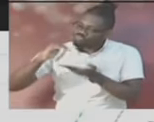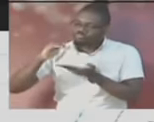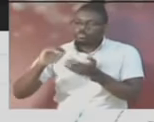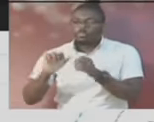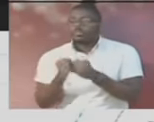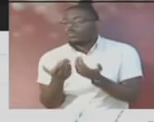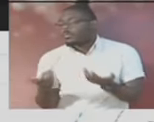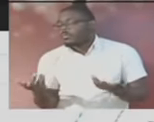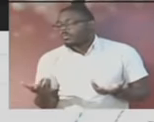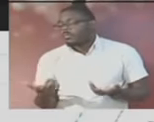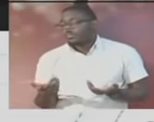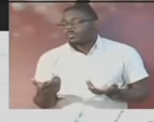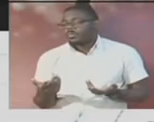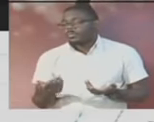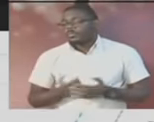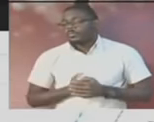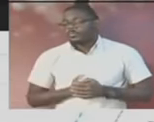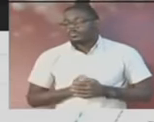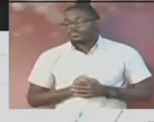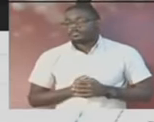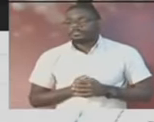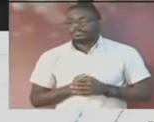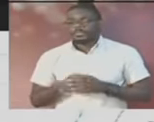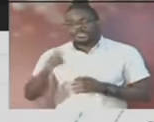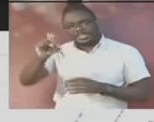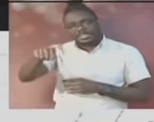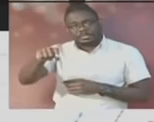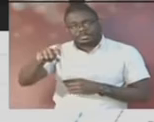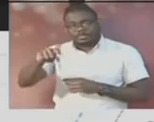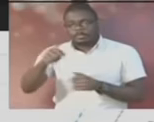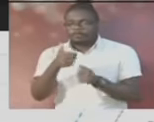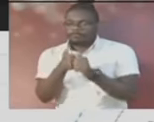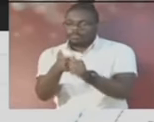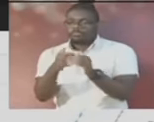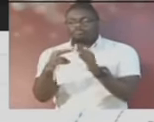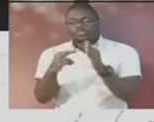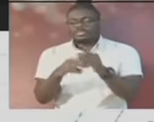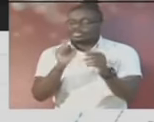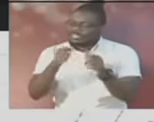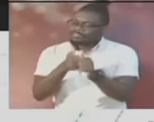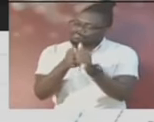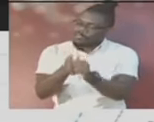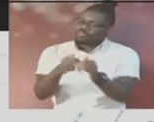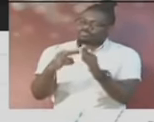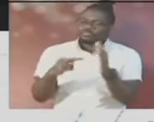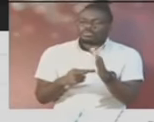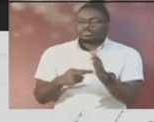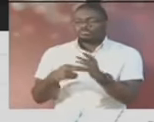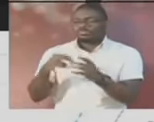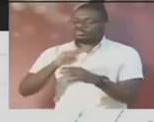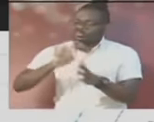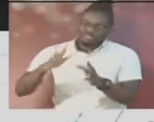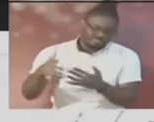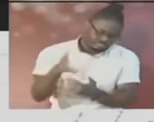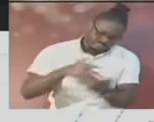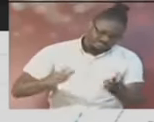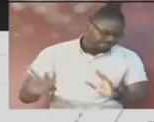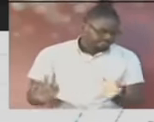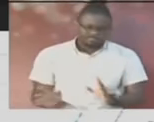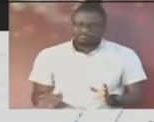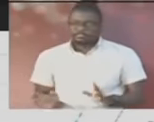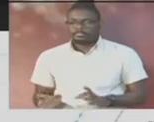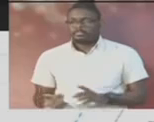projected hospitalizations, the adherence to keeping away from each other and out of circulation at this point in time when there's a high level